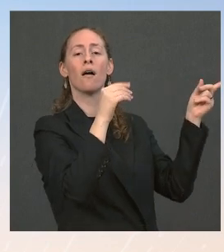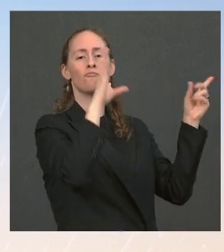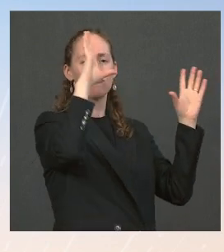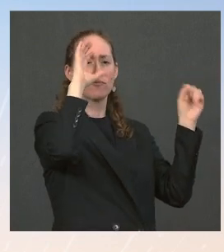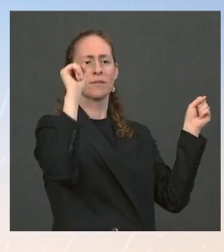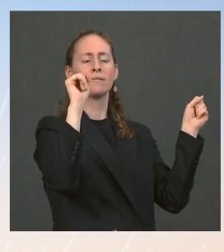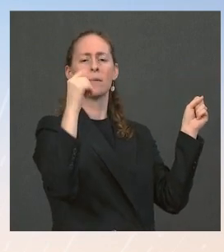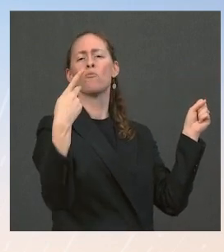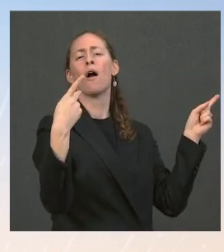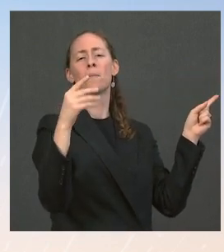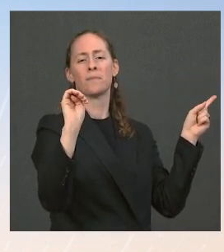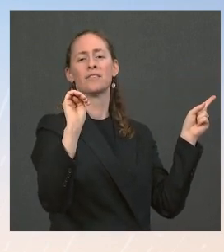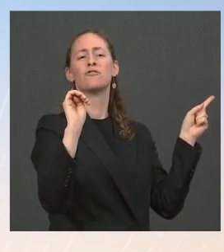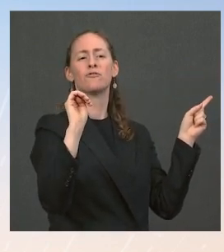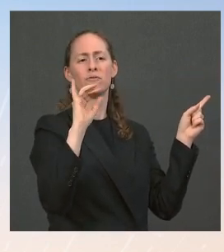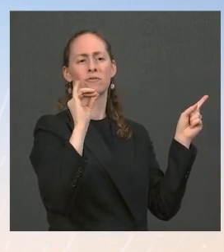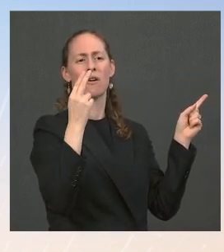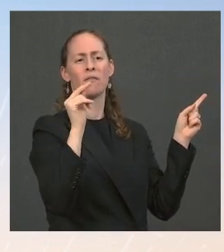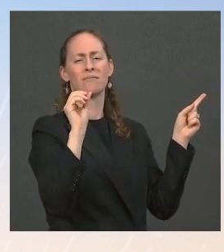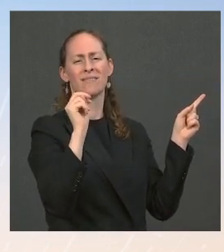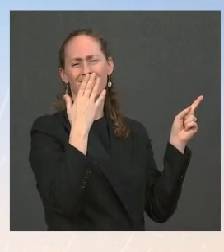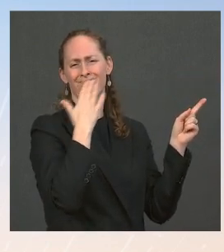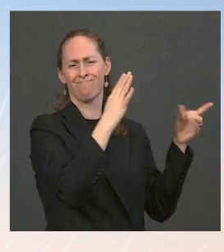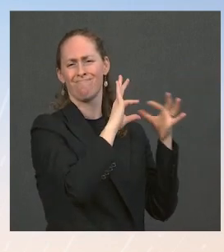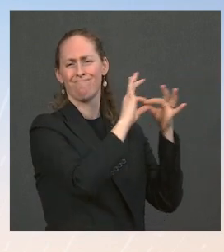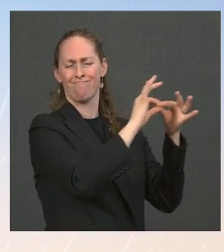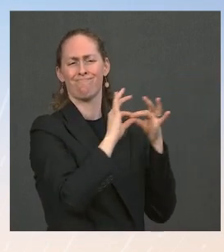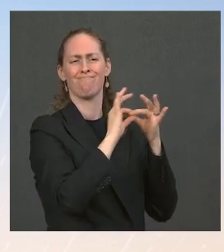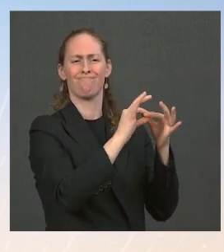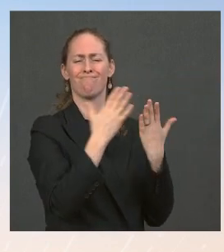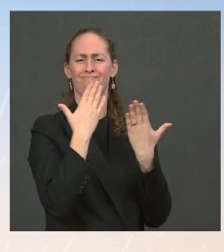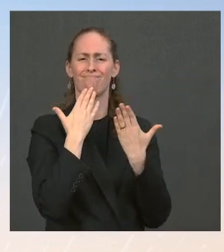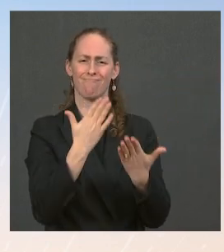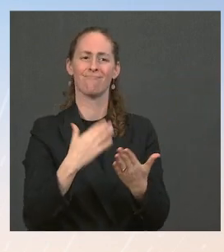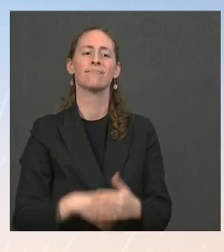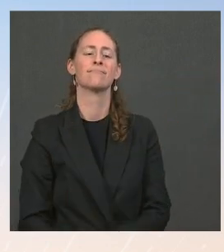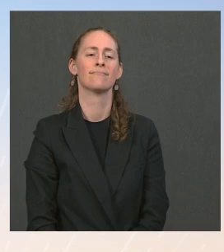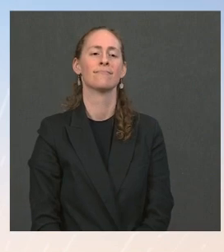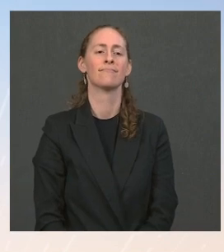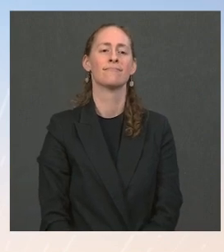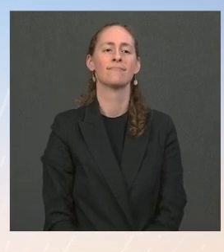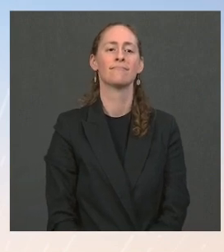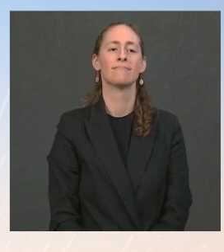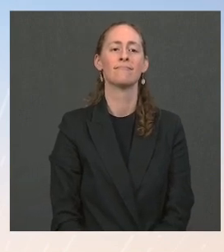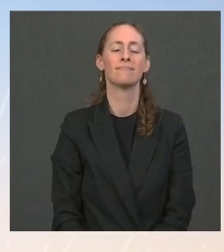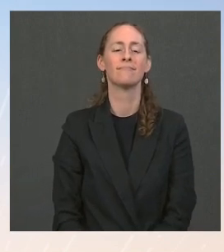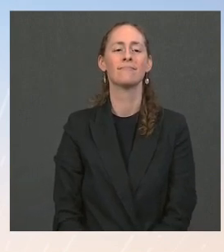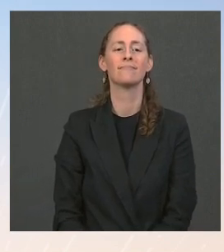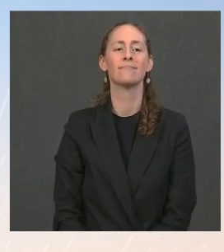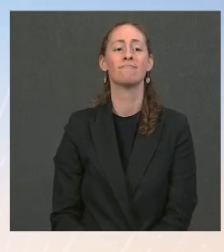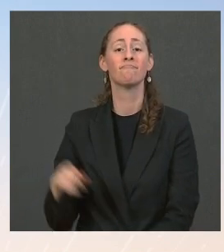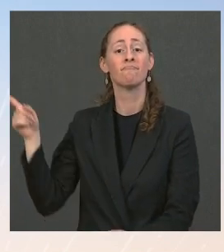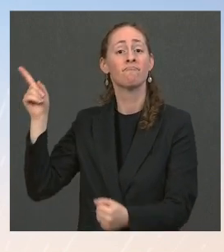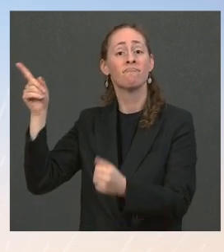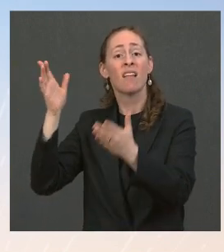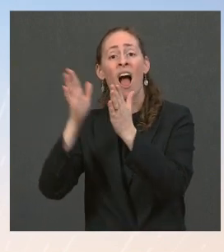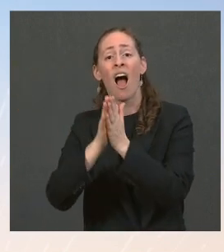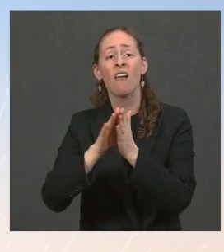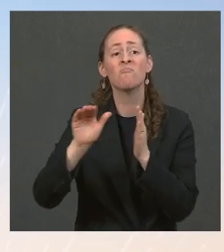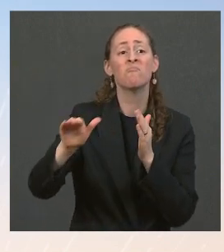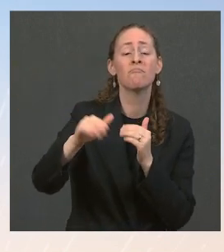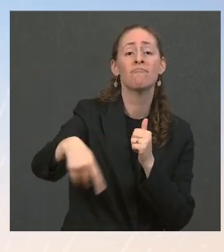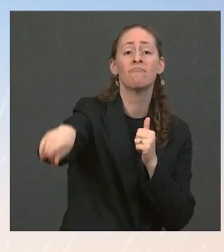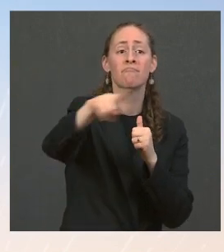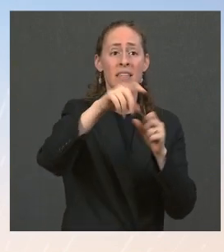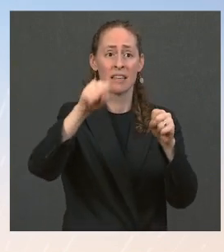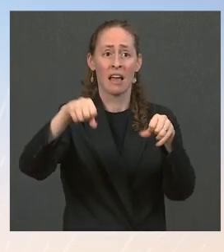But he called on individuals from his press corps without alerting us to that intention in advance. Go ahead.